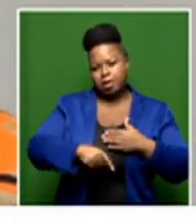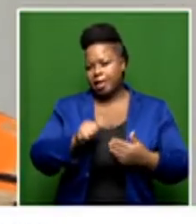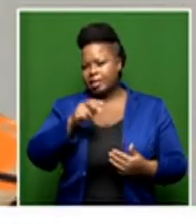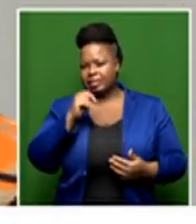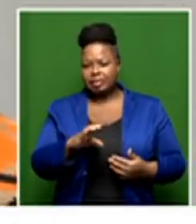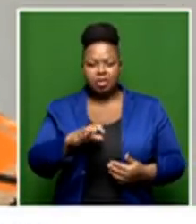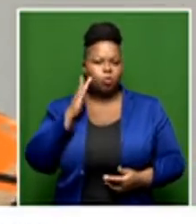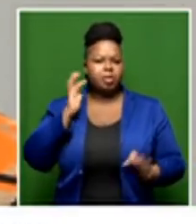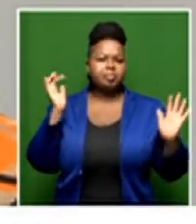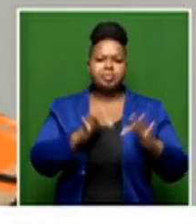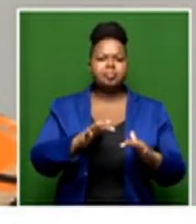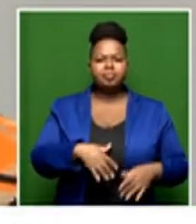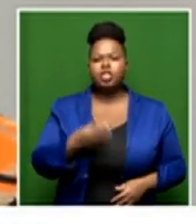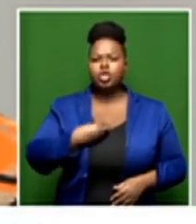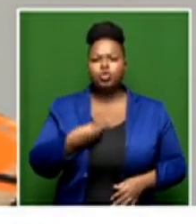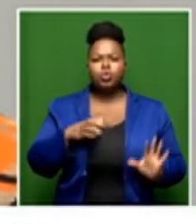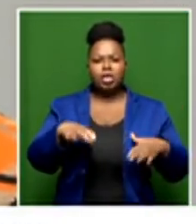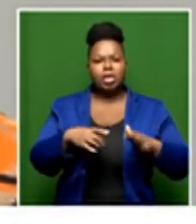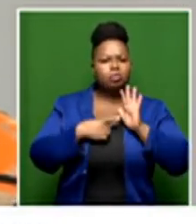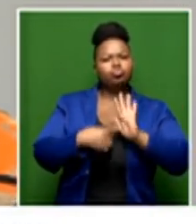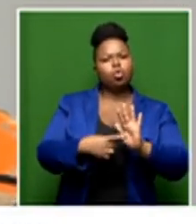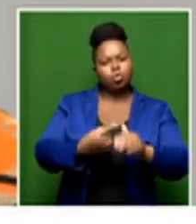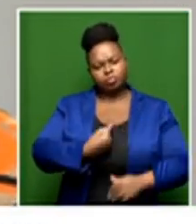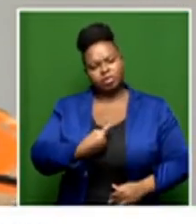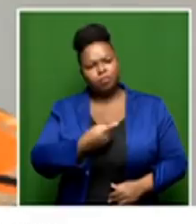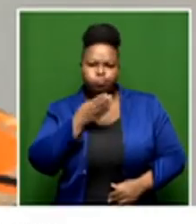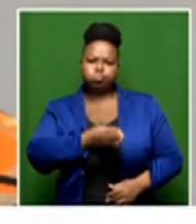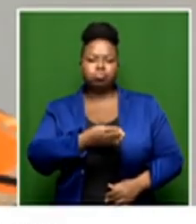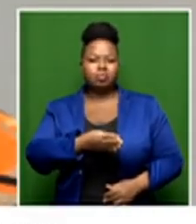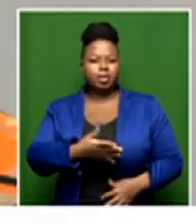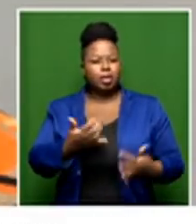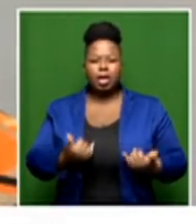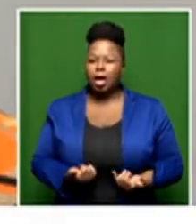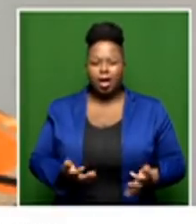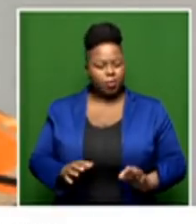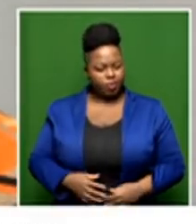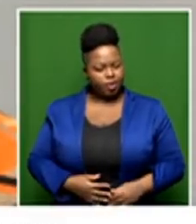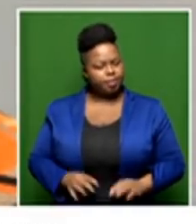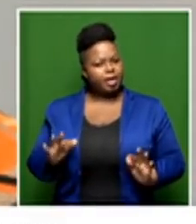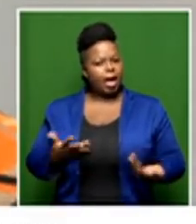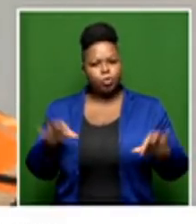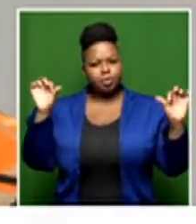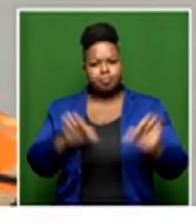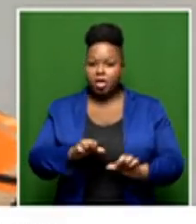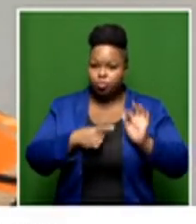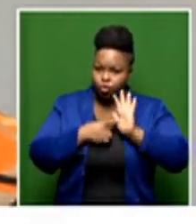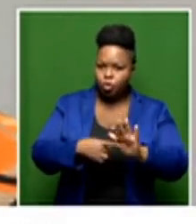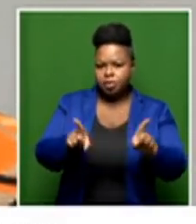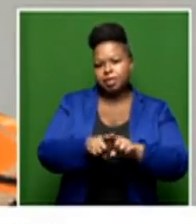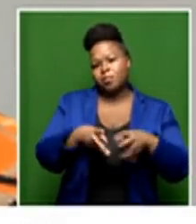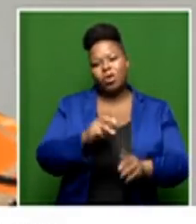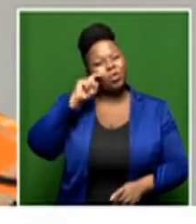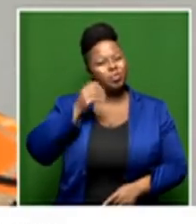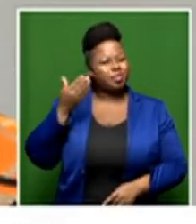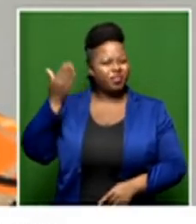African National Congress? So how do they reclaim that autonomy in any real sense, given that they